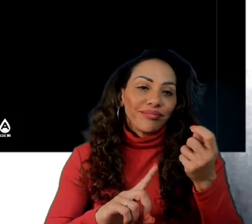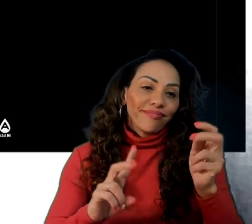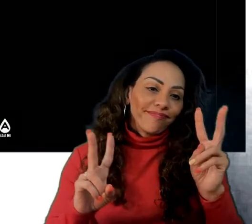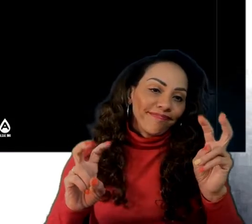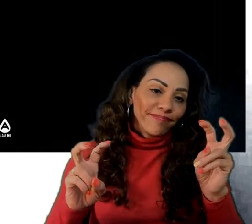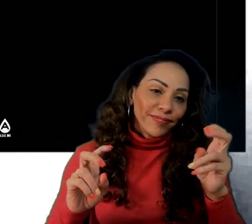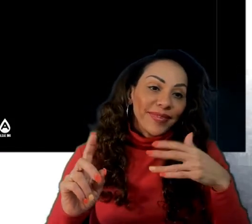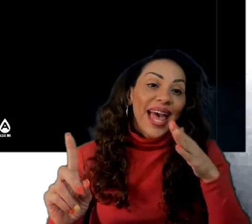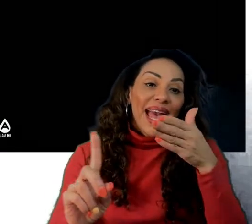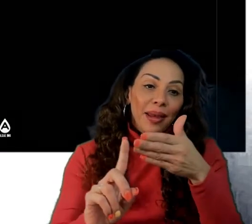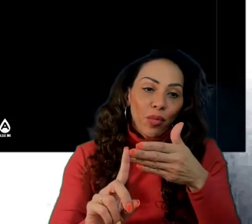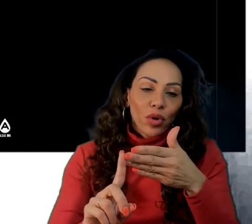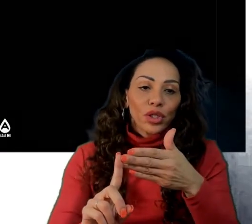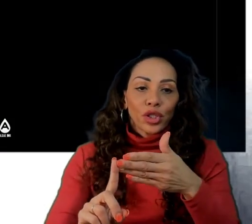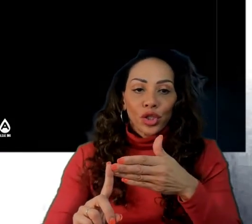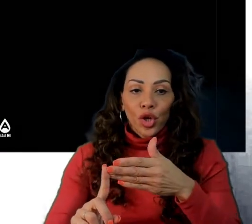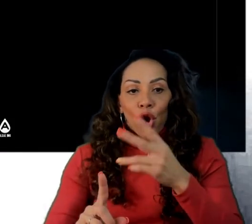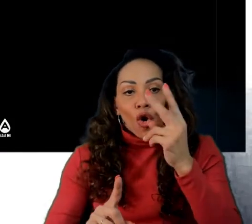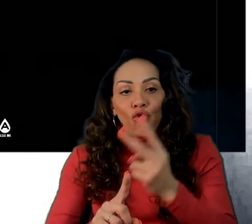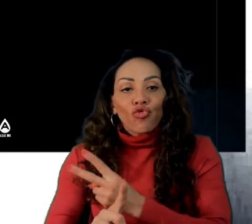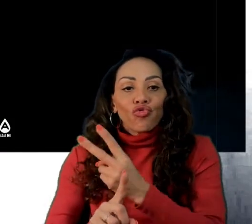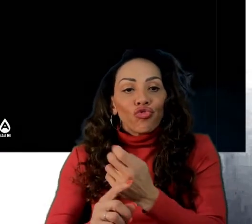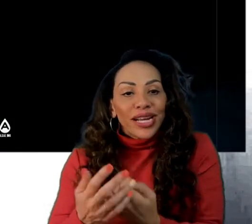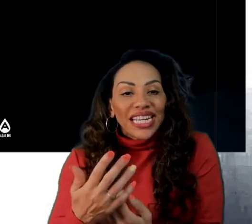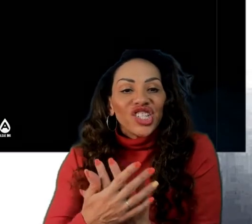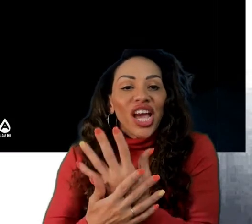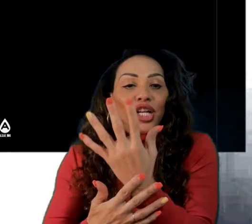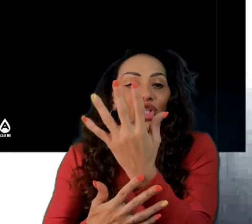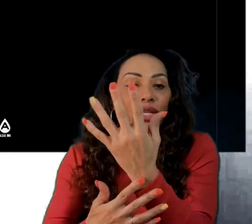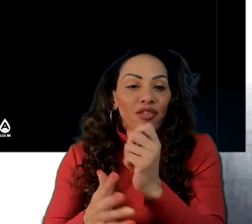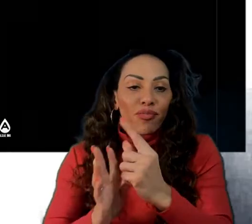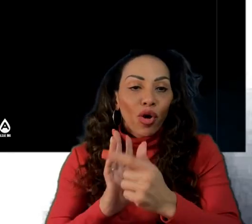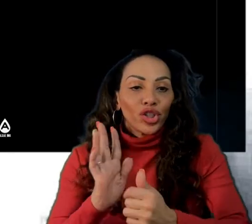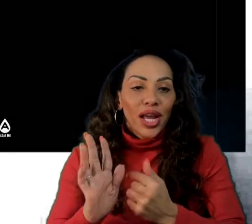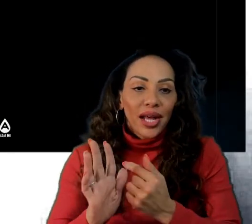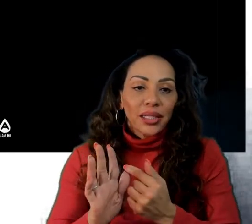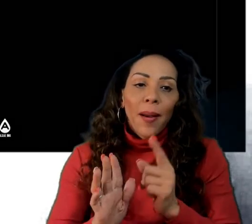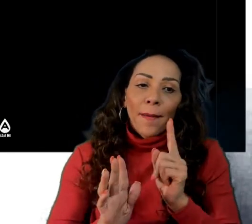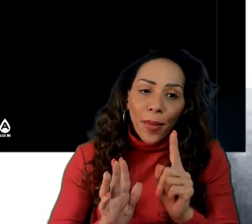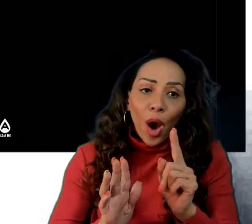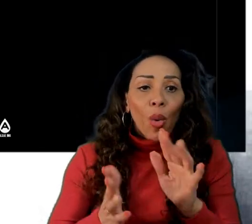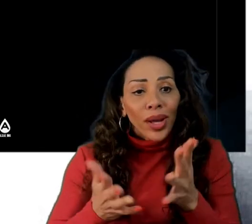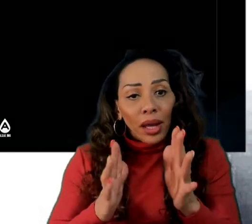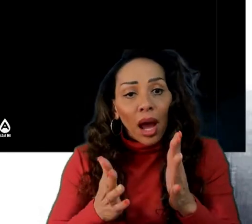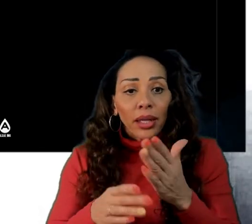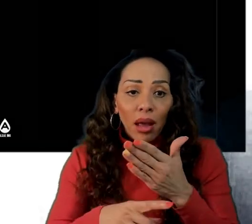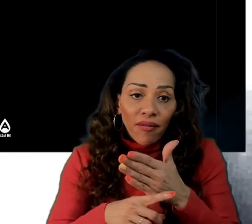way. And I don't think